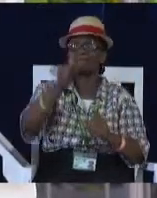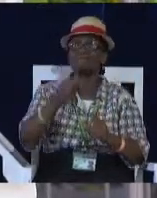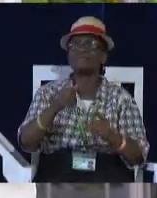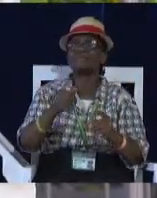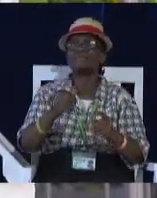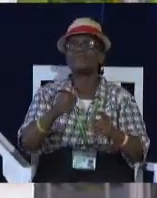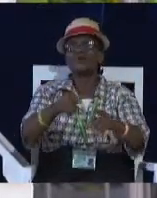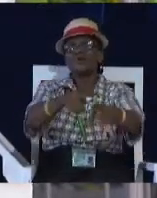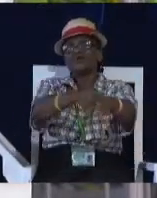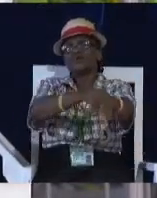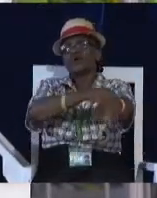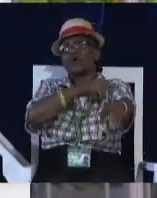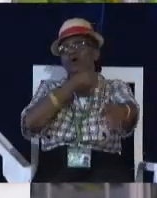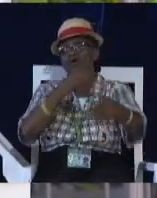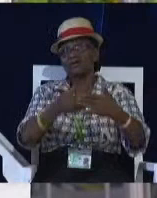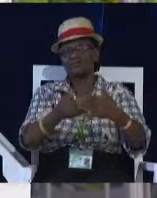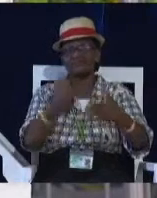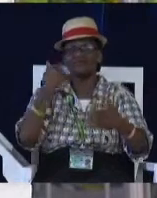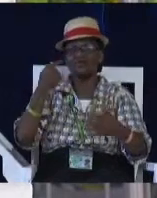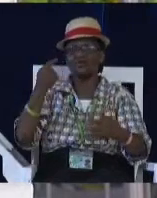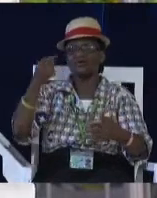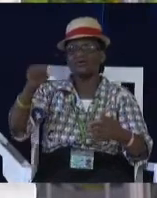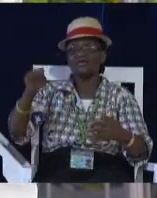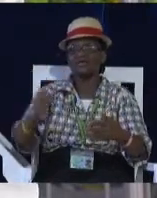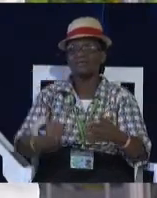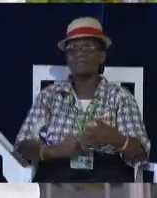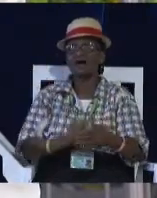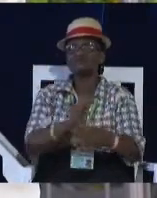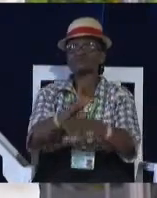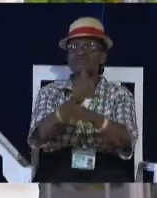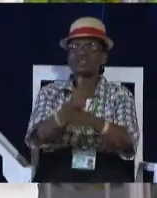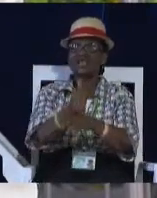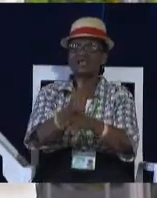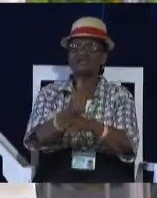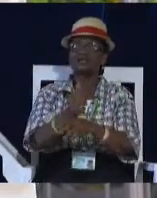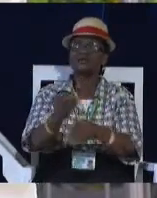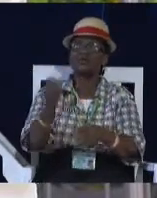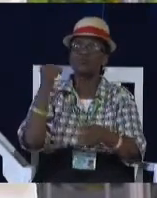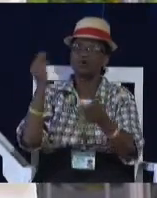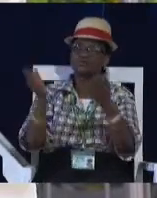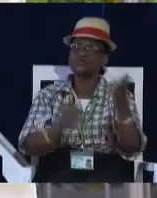Long before the mountains were brought forth, you are God.